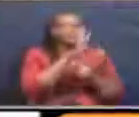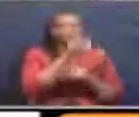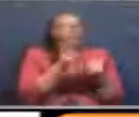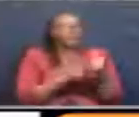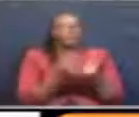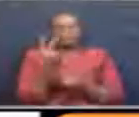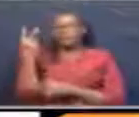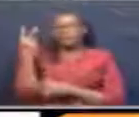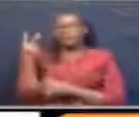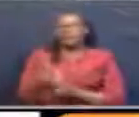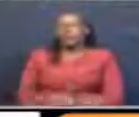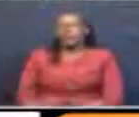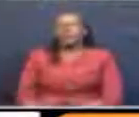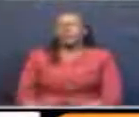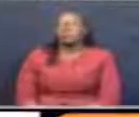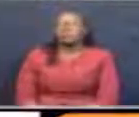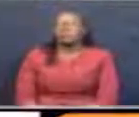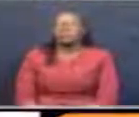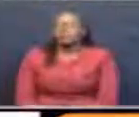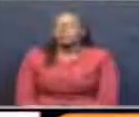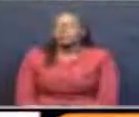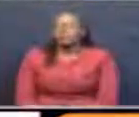since 1940s. Let's take a look at what they've been saying. Yes.